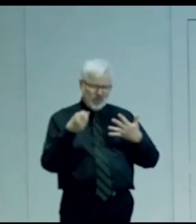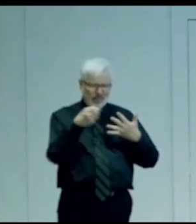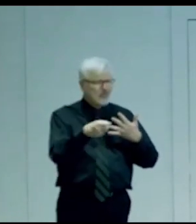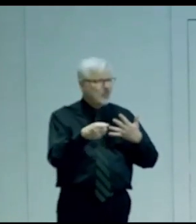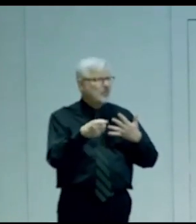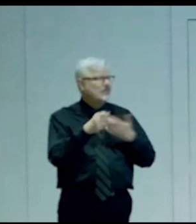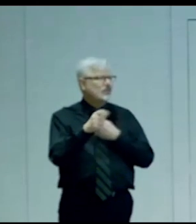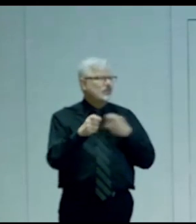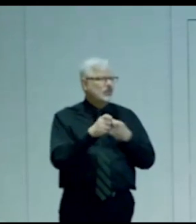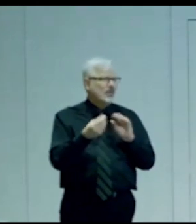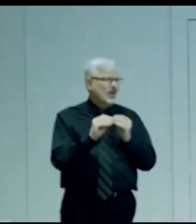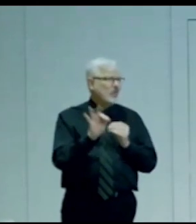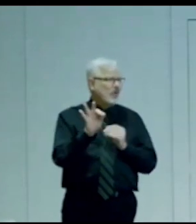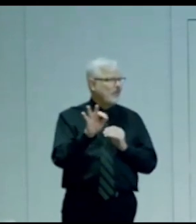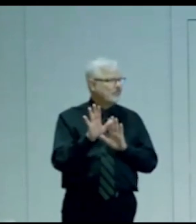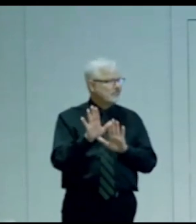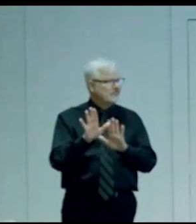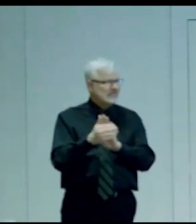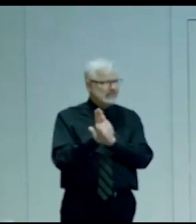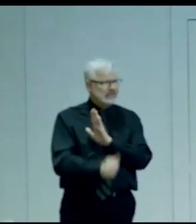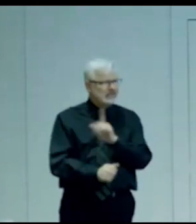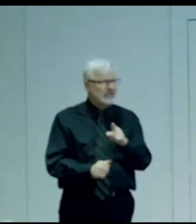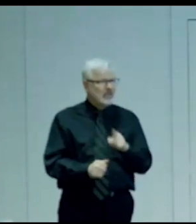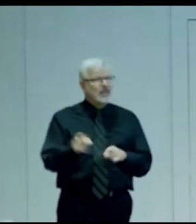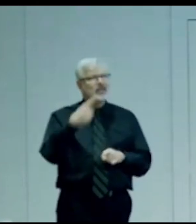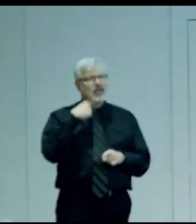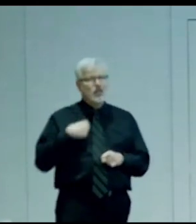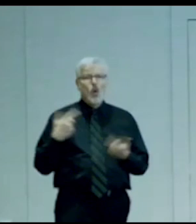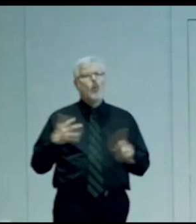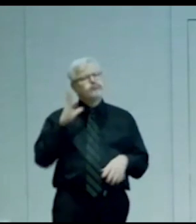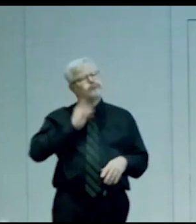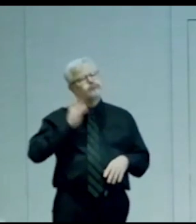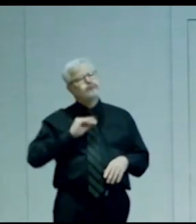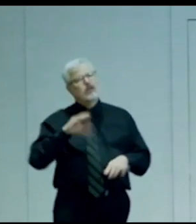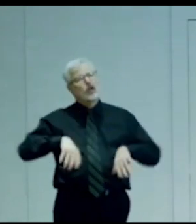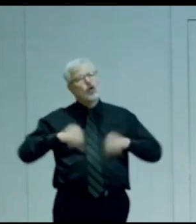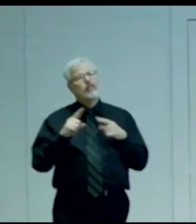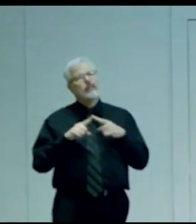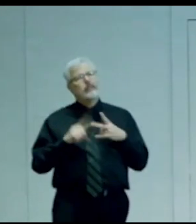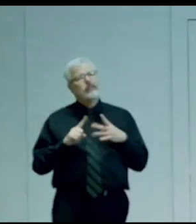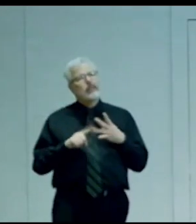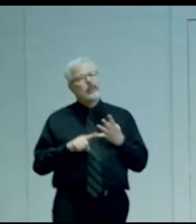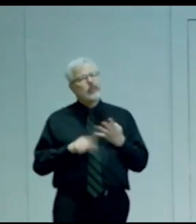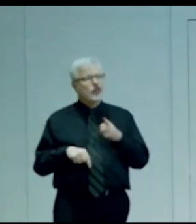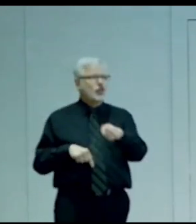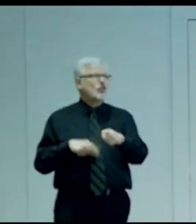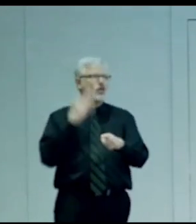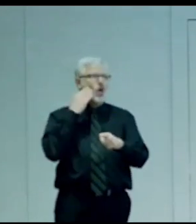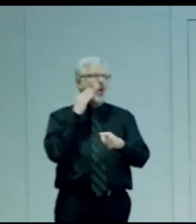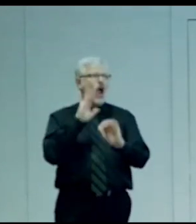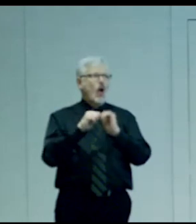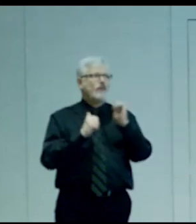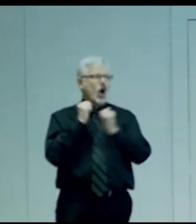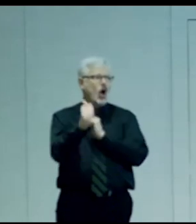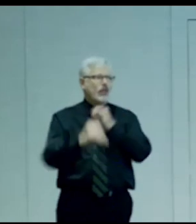of indicators, and from that, what they tell you they took, you can tell how far they went in mathematics. So part of it